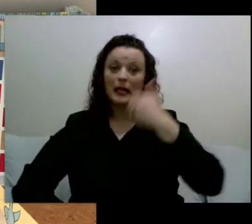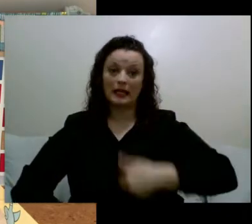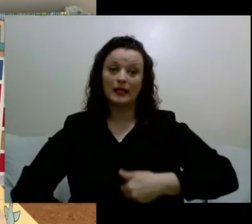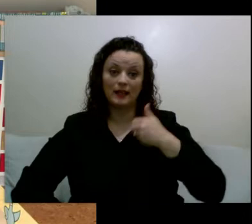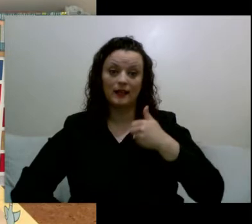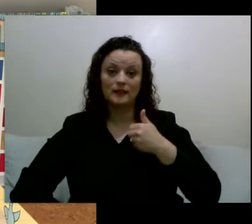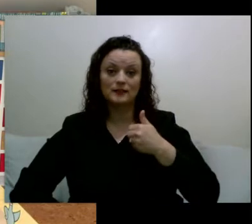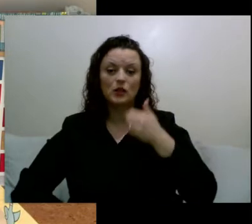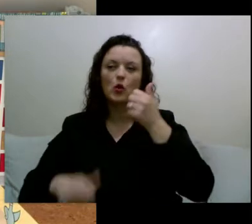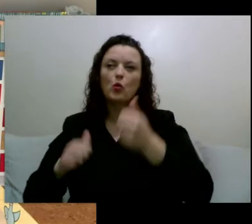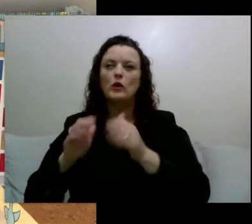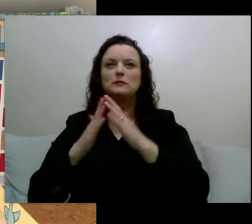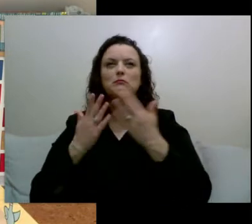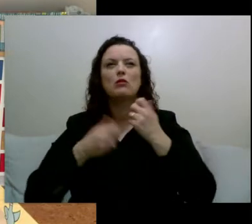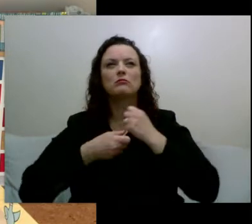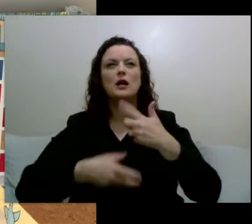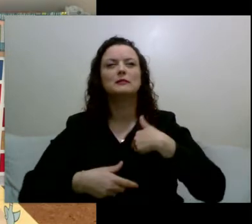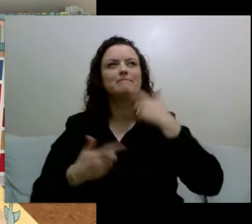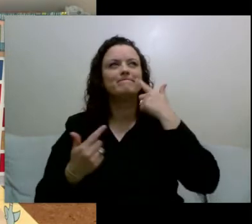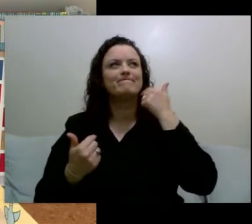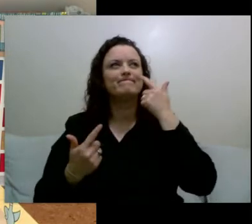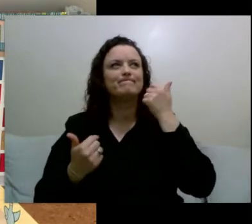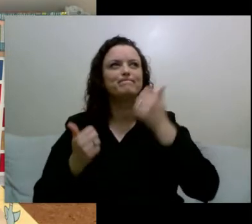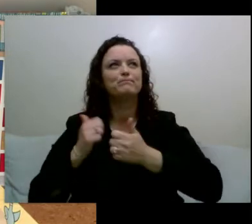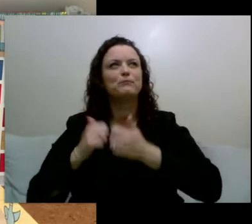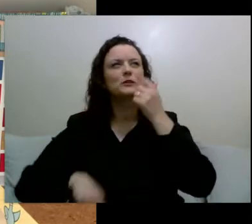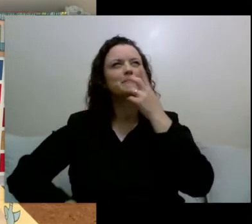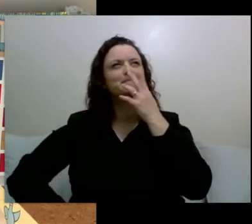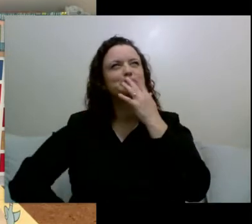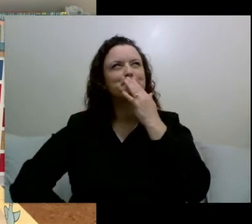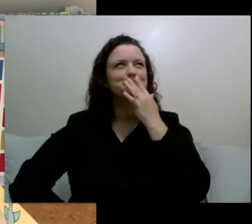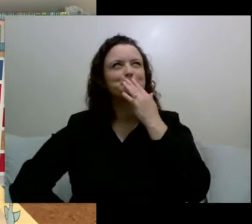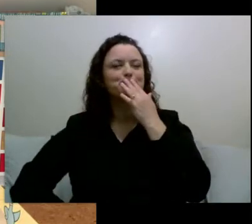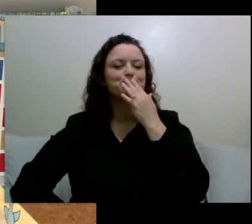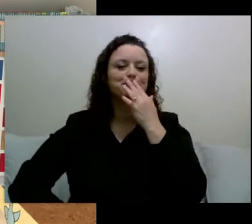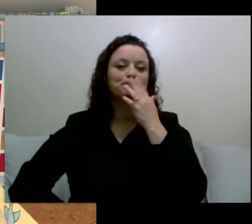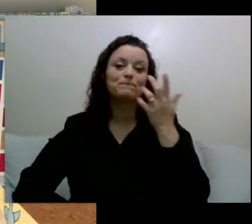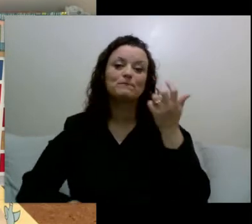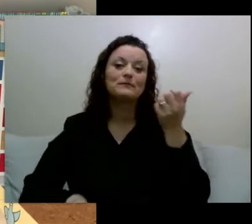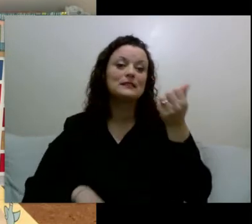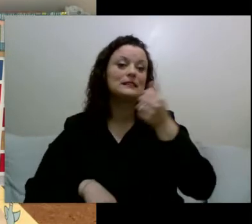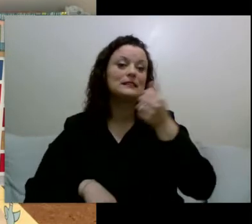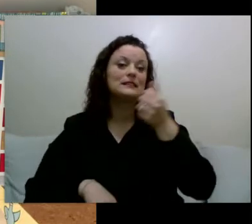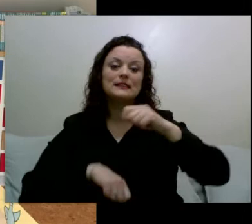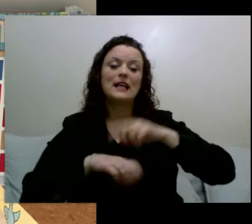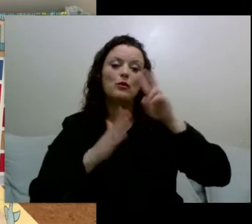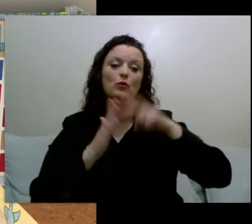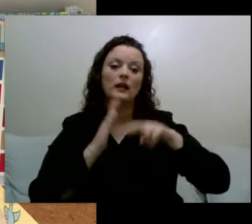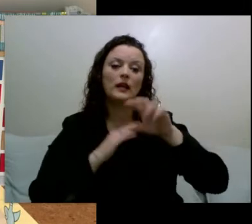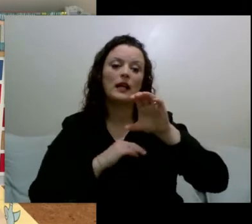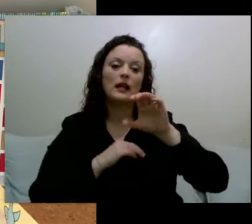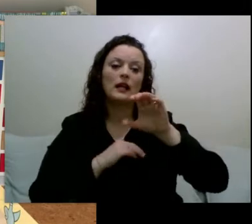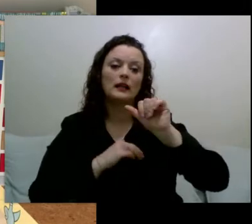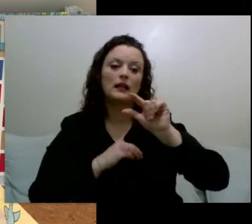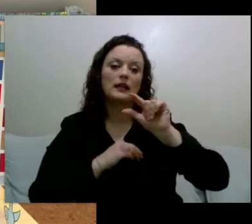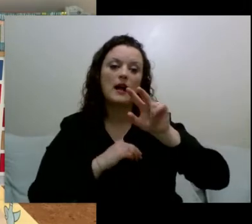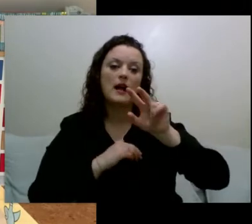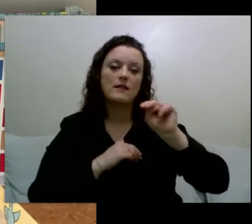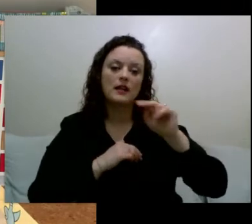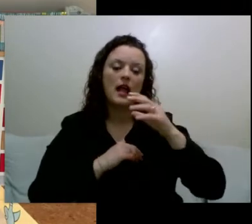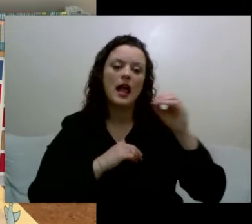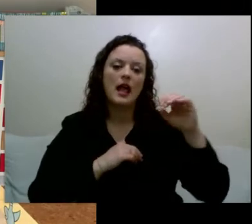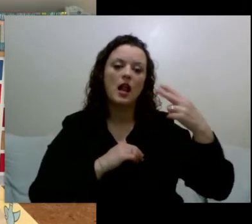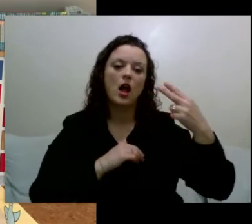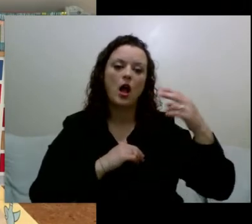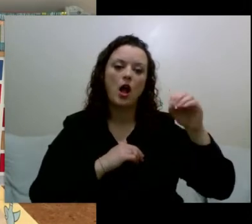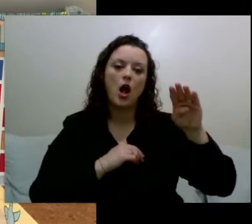most? Whew. I'll be honest, anytime I read a Calvin and Hobbes book, I just start laughing. So probably Calvin and Hobbes make me